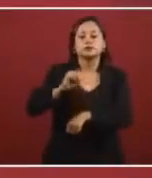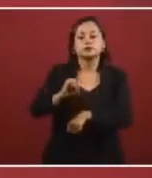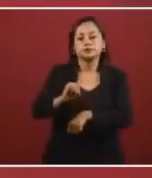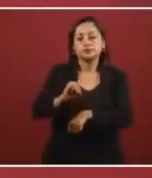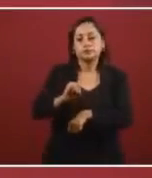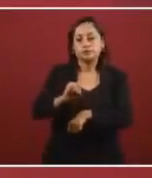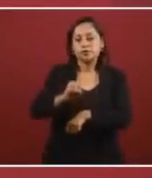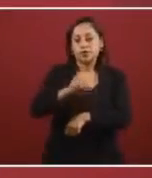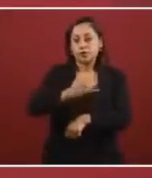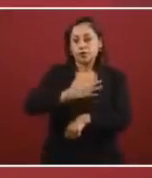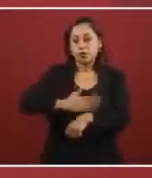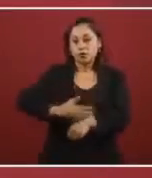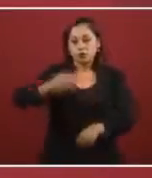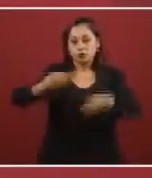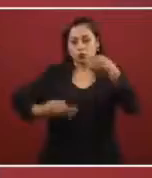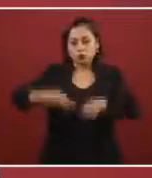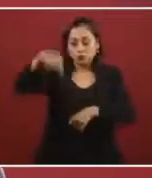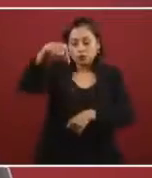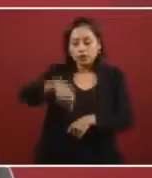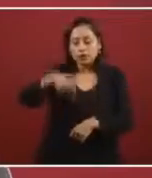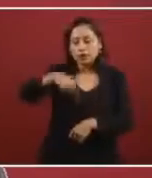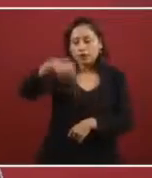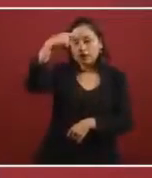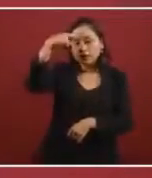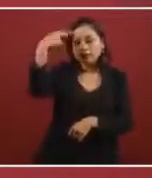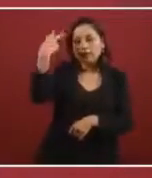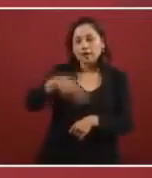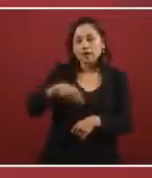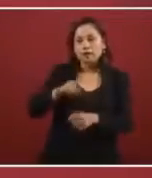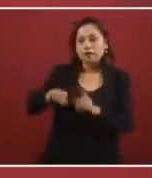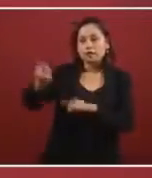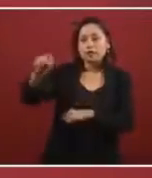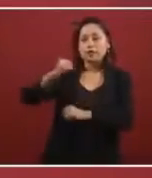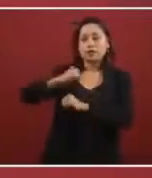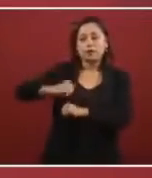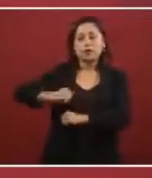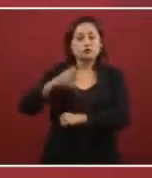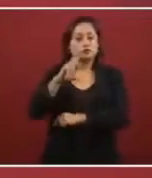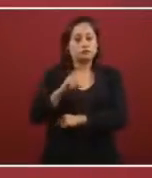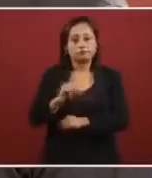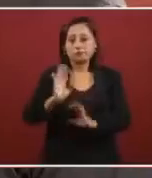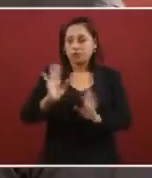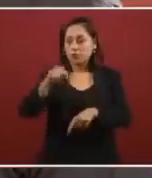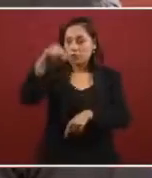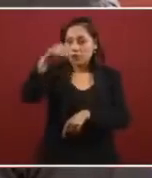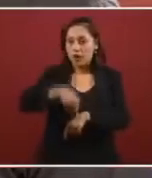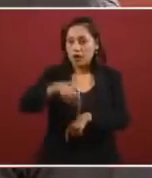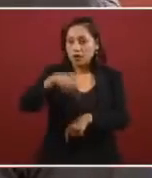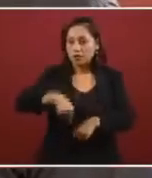la justicia mexicana. They believe that the Mexican justice needs to.